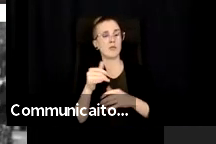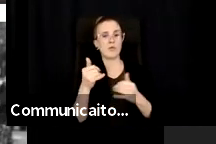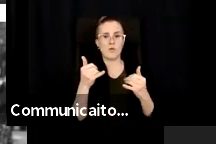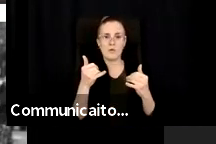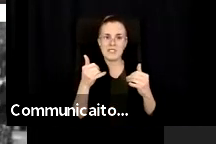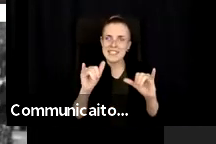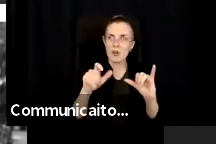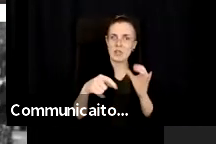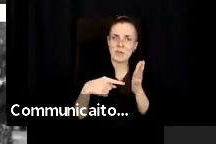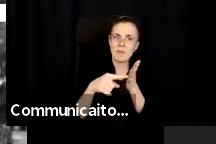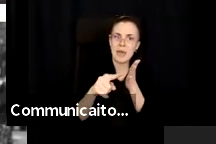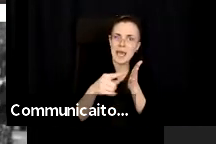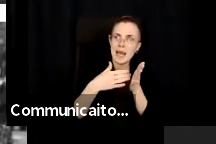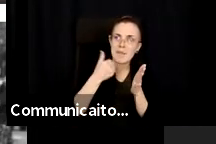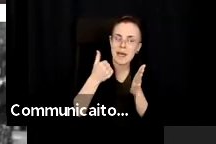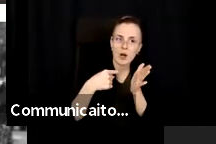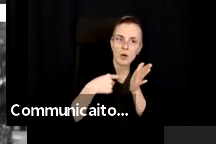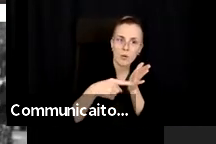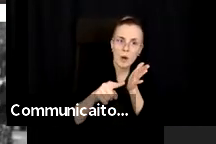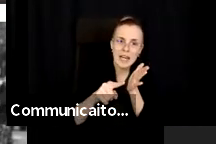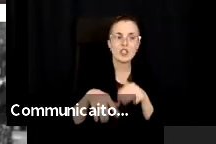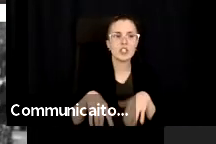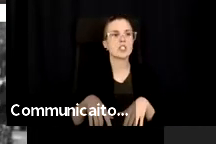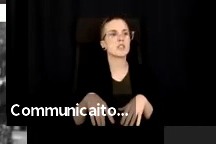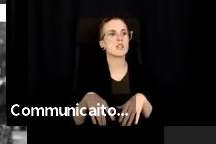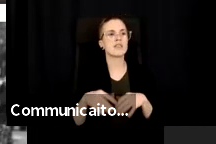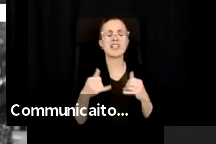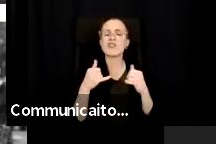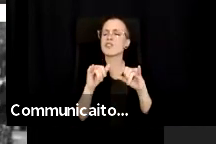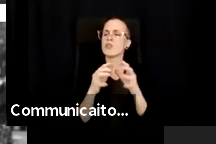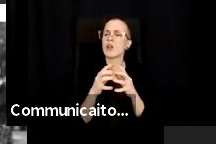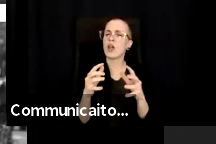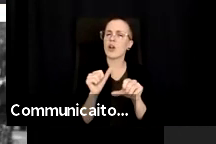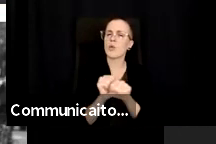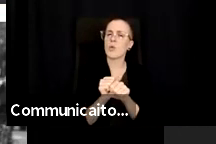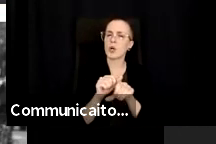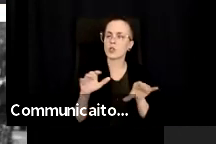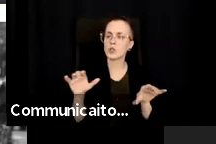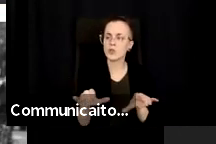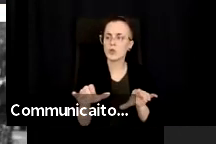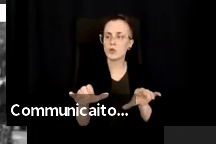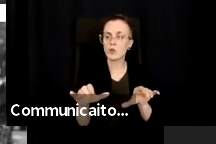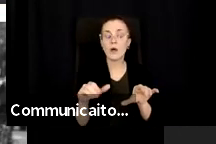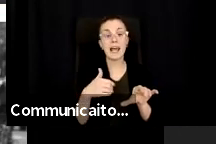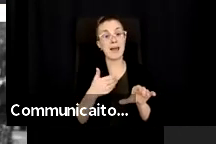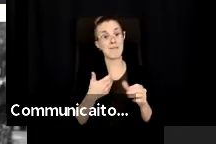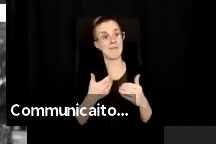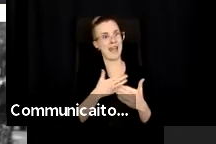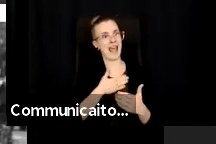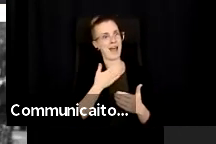there's a lot of work. And I'm glad that ADA is, this 30th